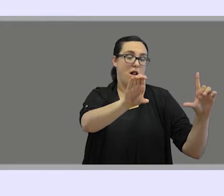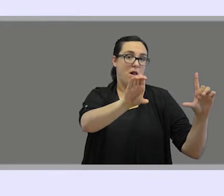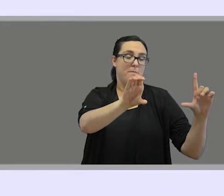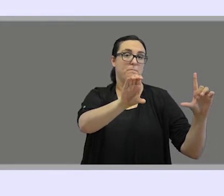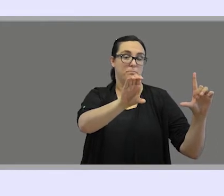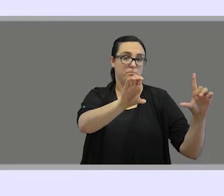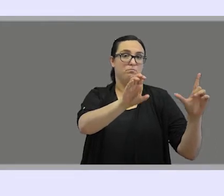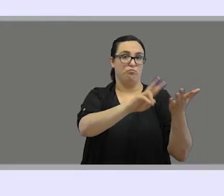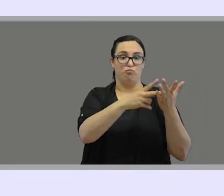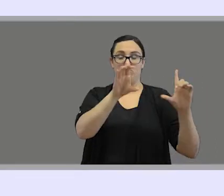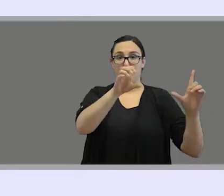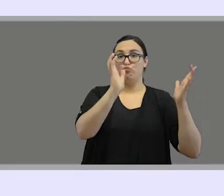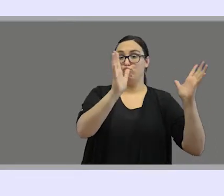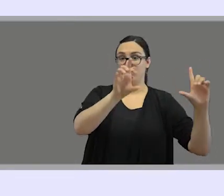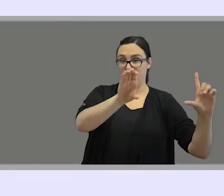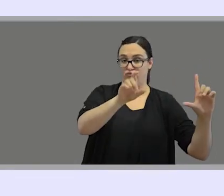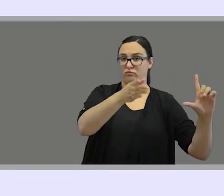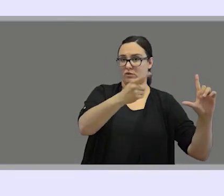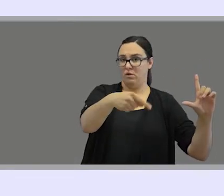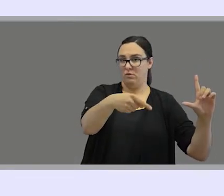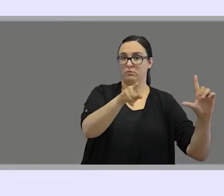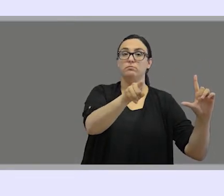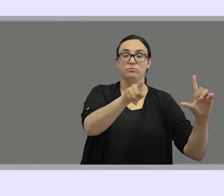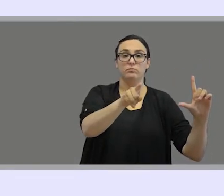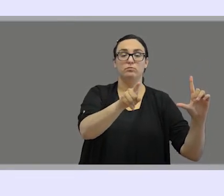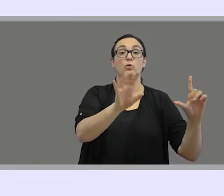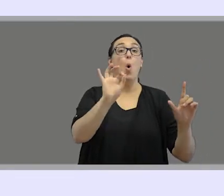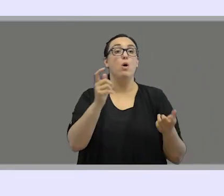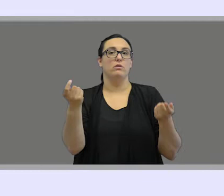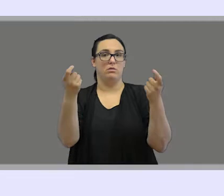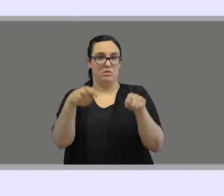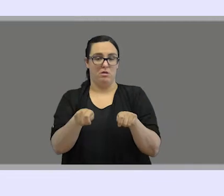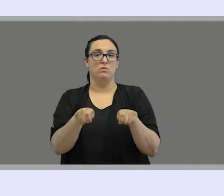the interpreter and the sign version on the screen. If it's a closed